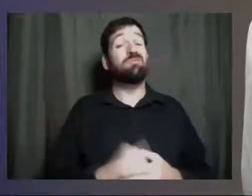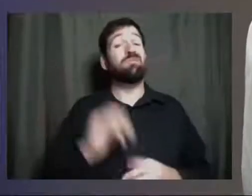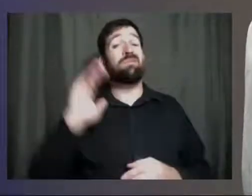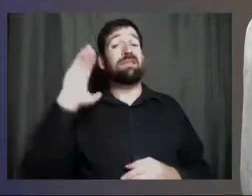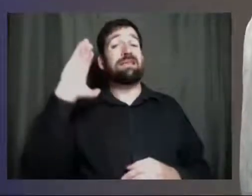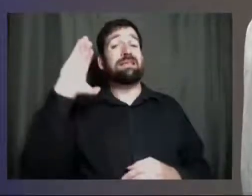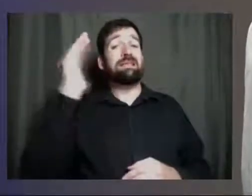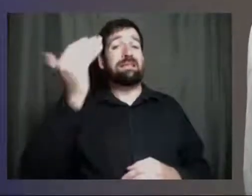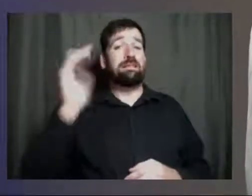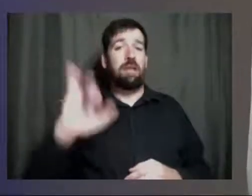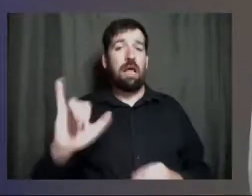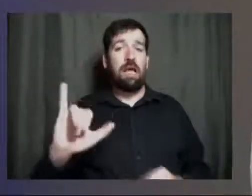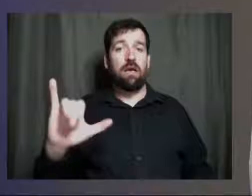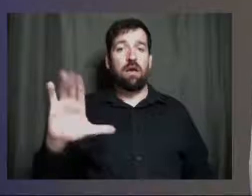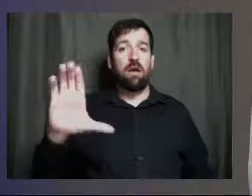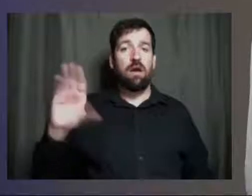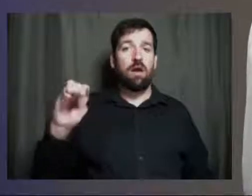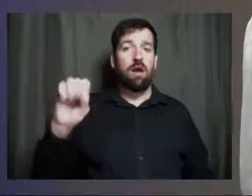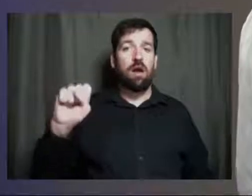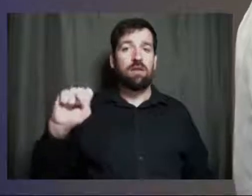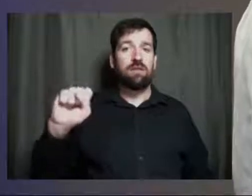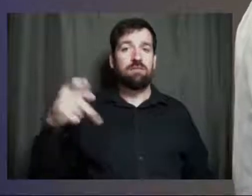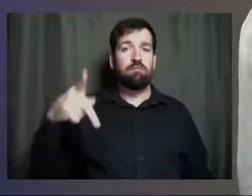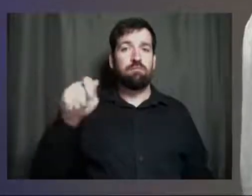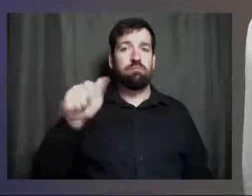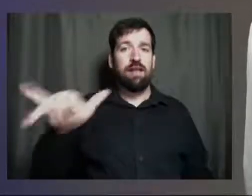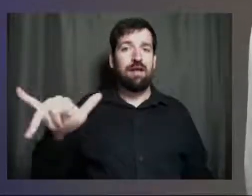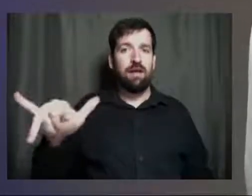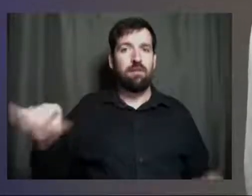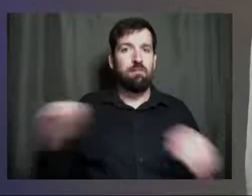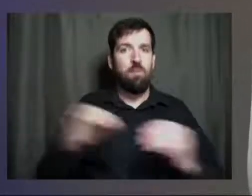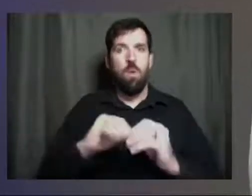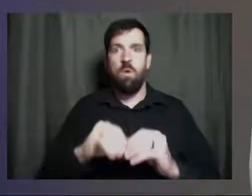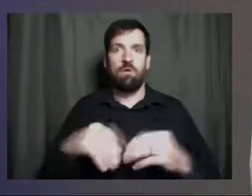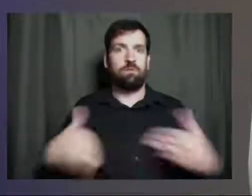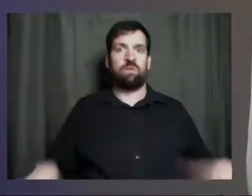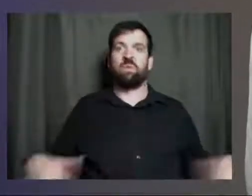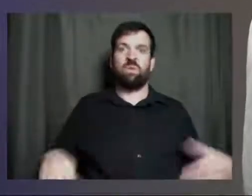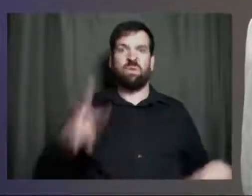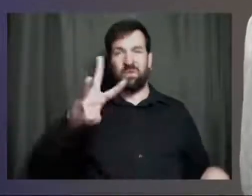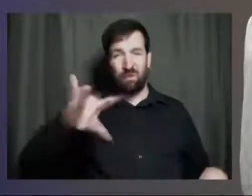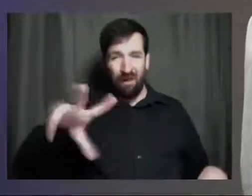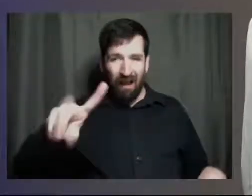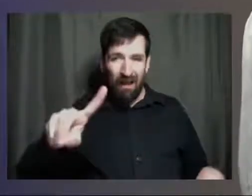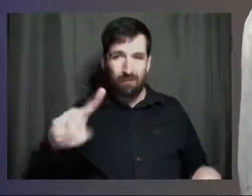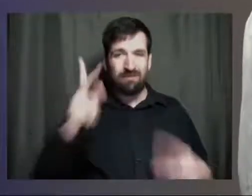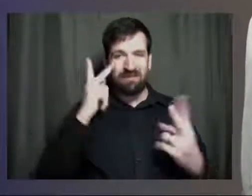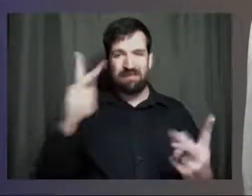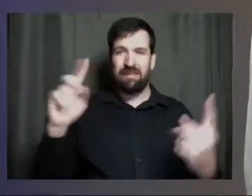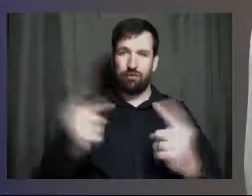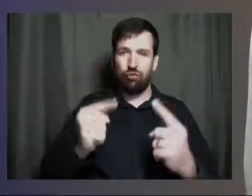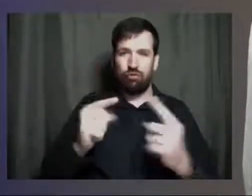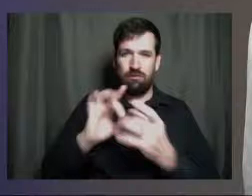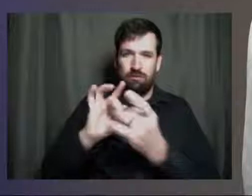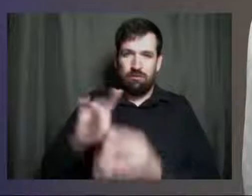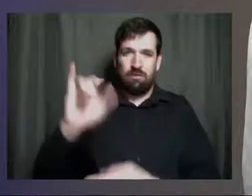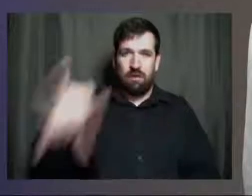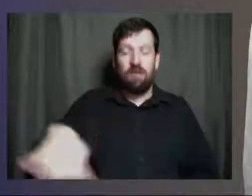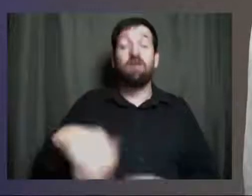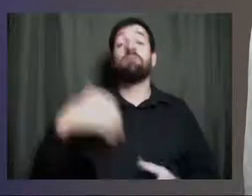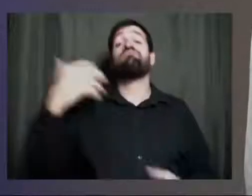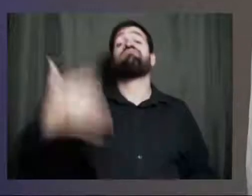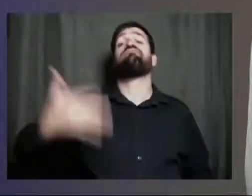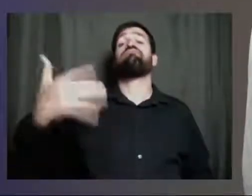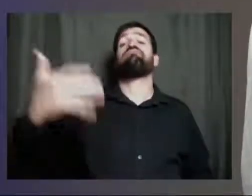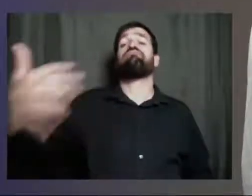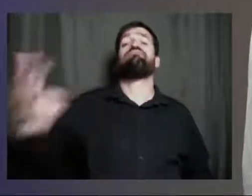more exotic, and the costumes are getting more and more exotic. So you see, injuries related to those. We'll occasionally see